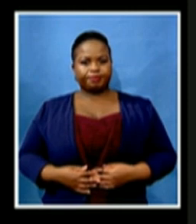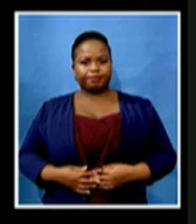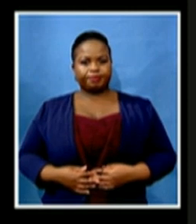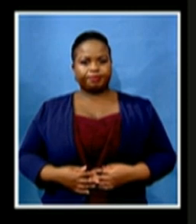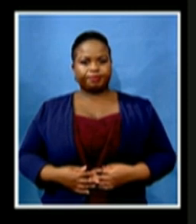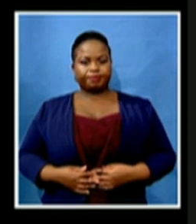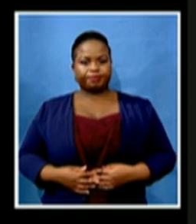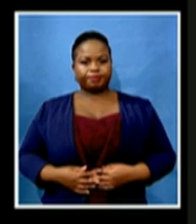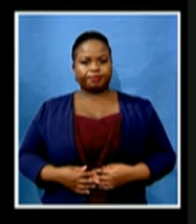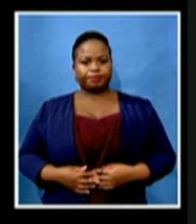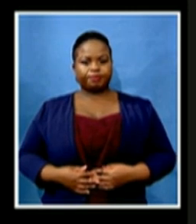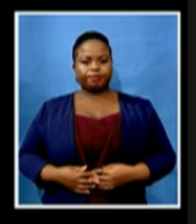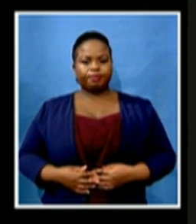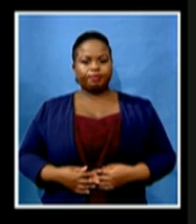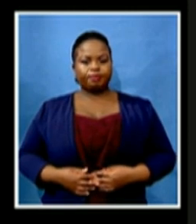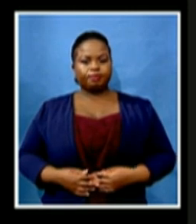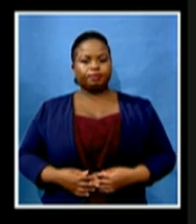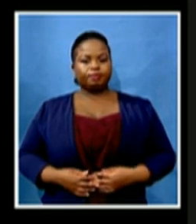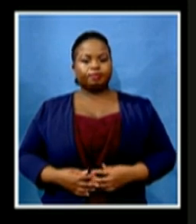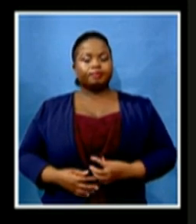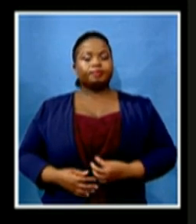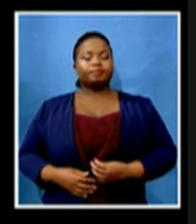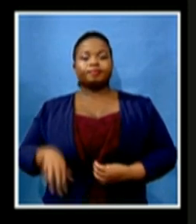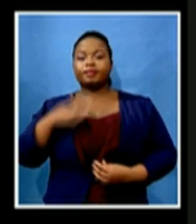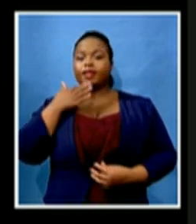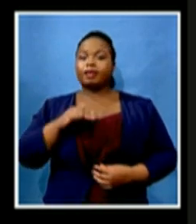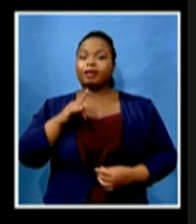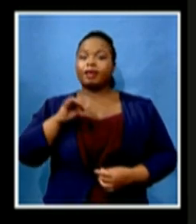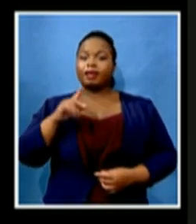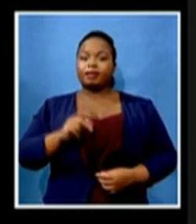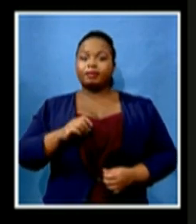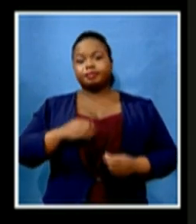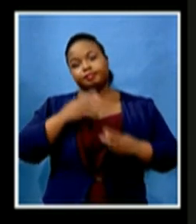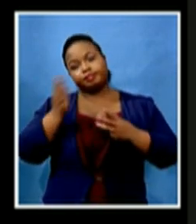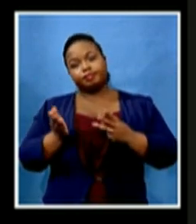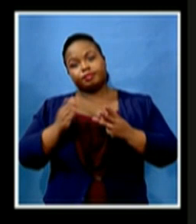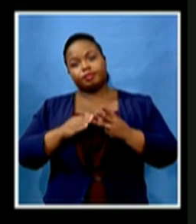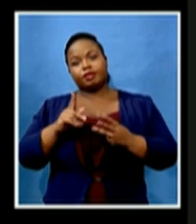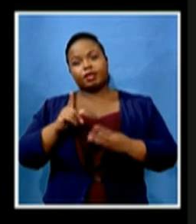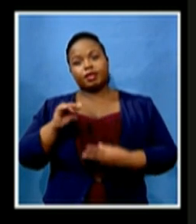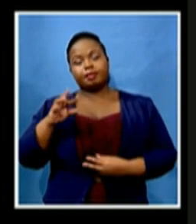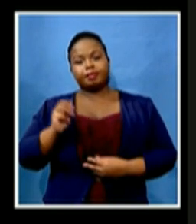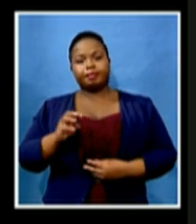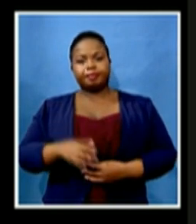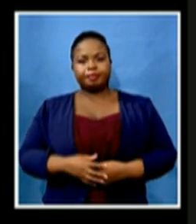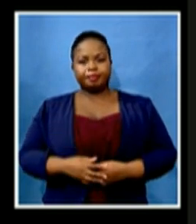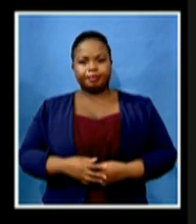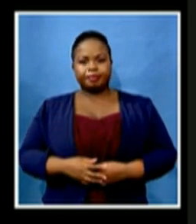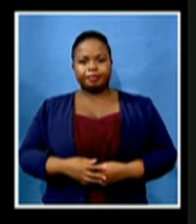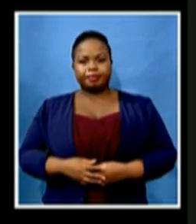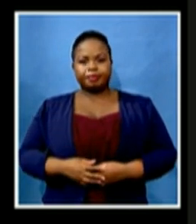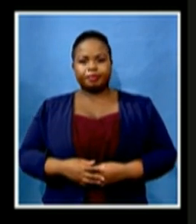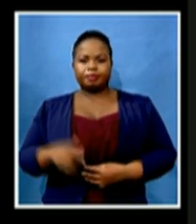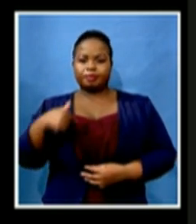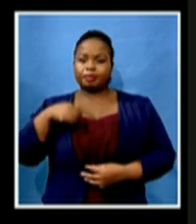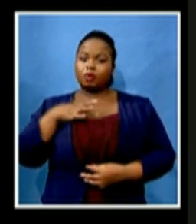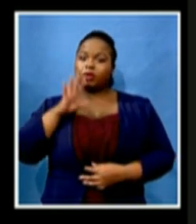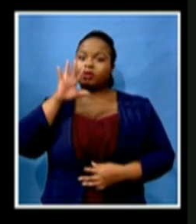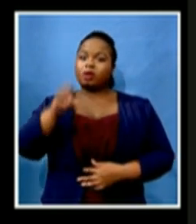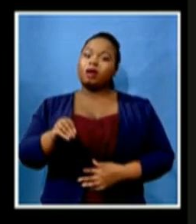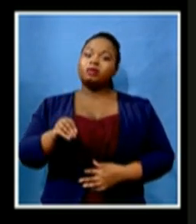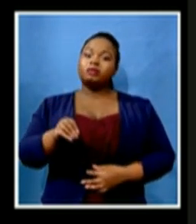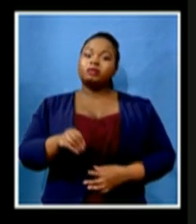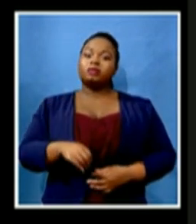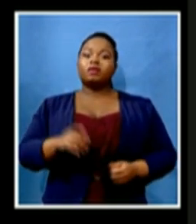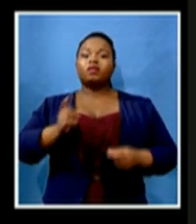Thanks, Kyle. Karima, you may proceed. Hi, I wanted to ask of all the modelers the question